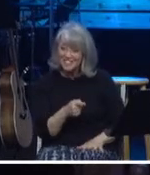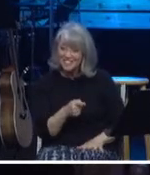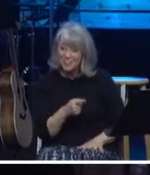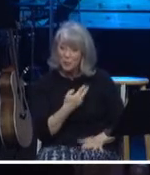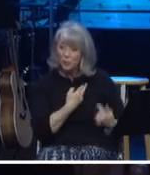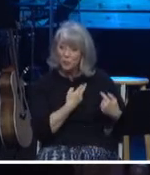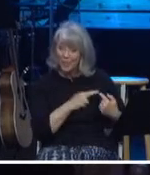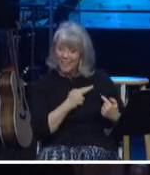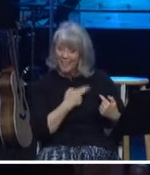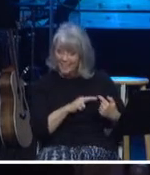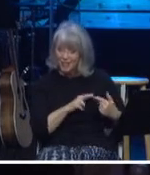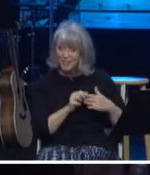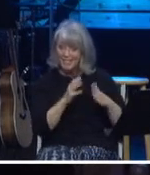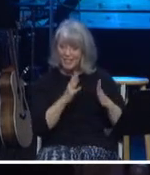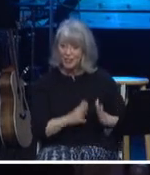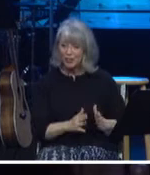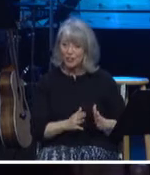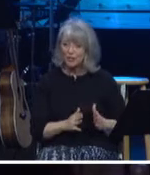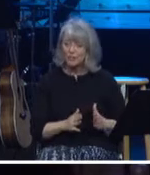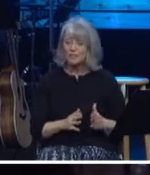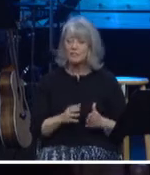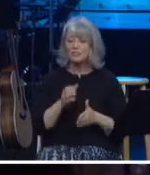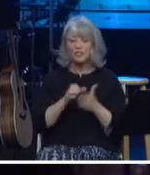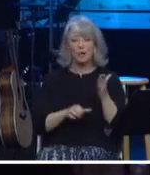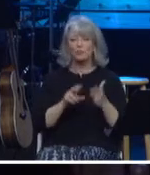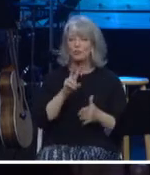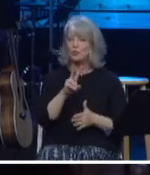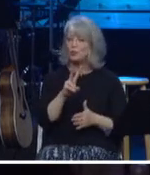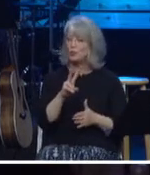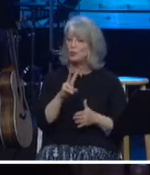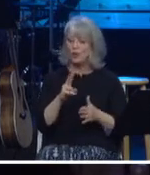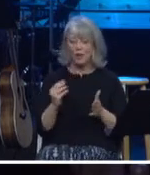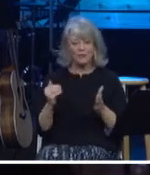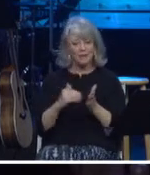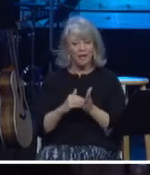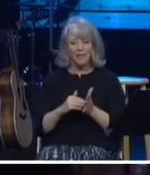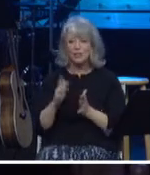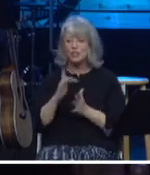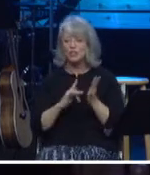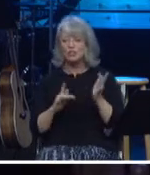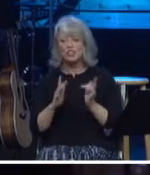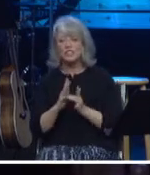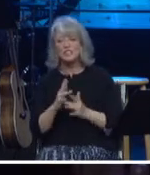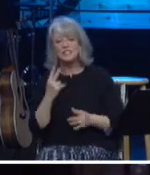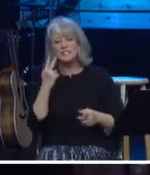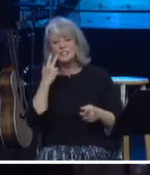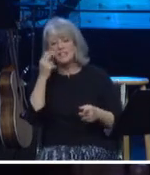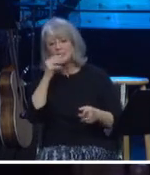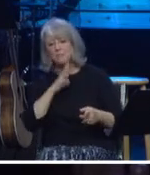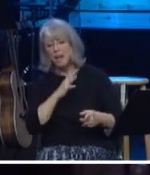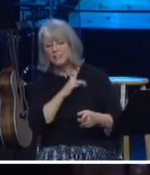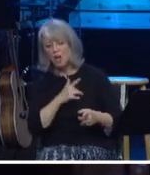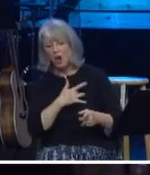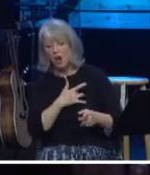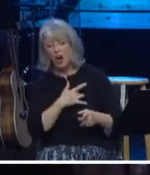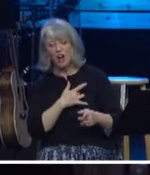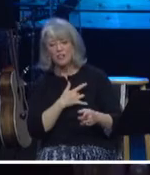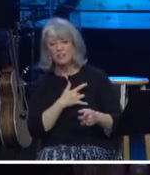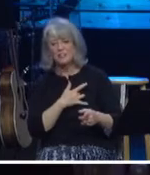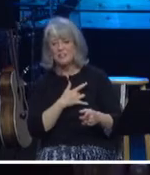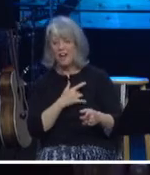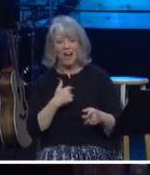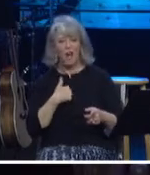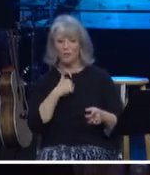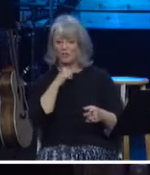Back in chapter 2, we saw the same kind of knowledge. Jesus looks into the heart of man, and on his part, he's not